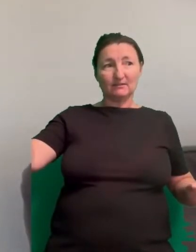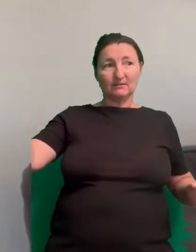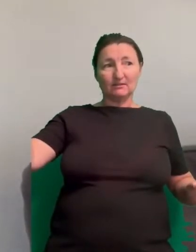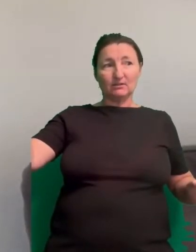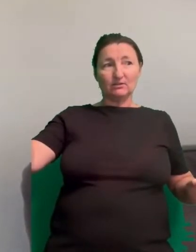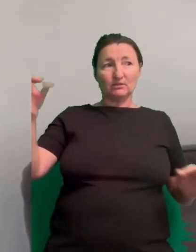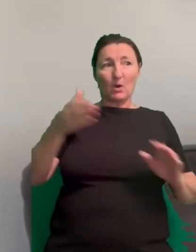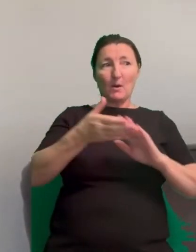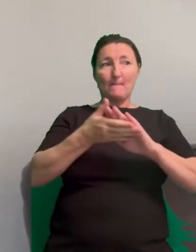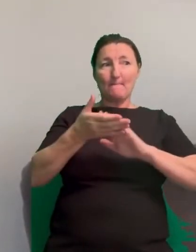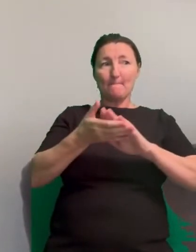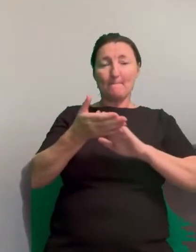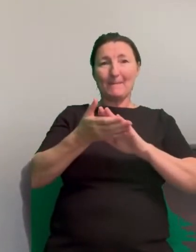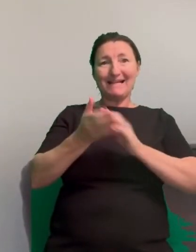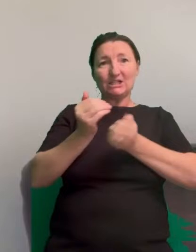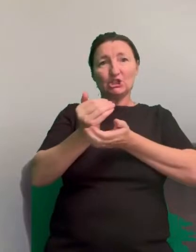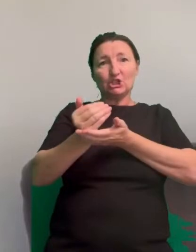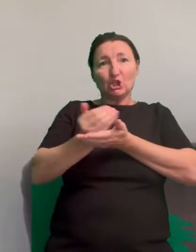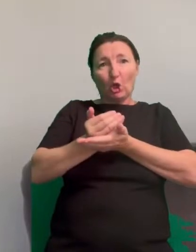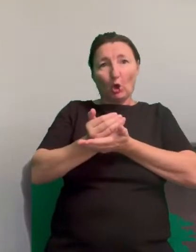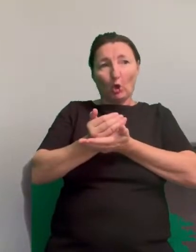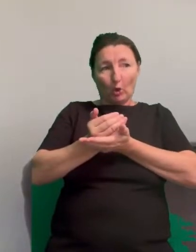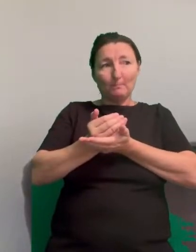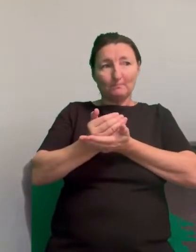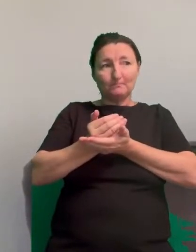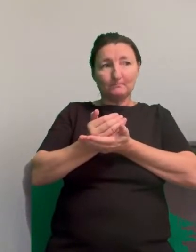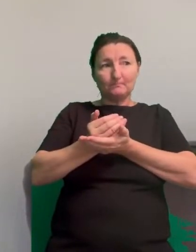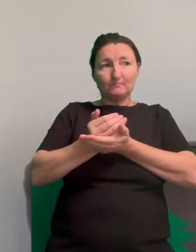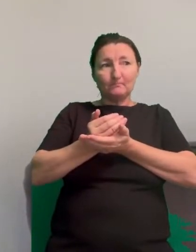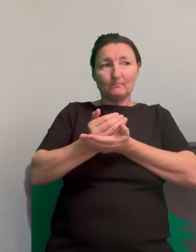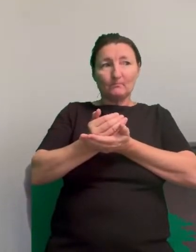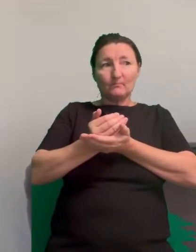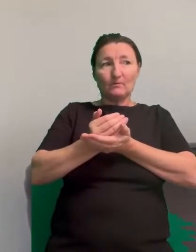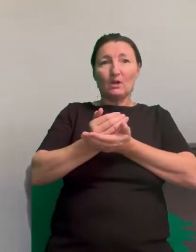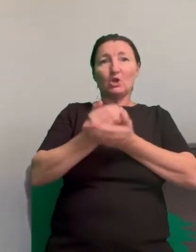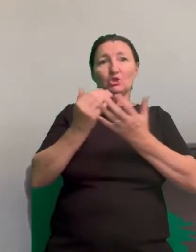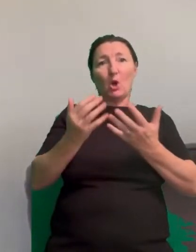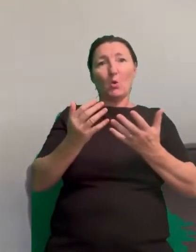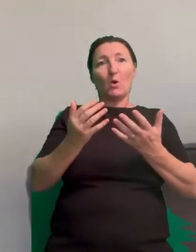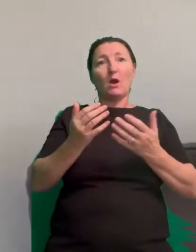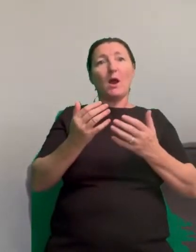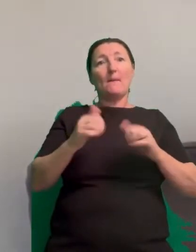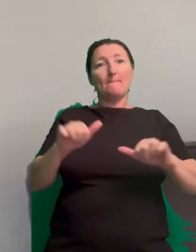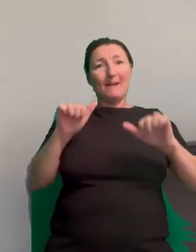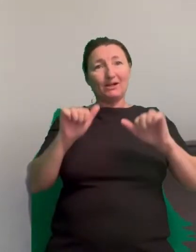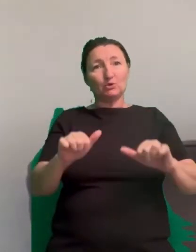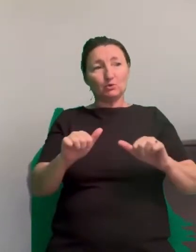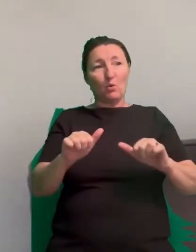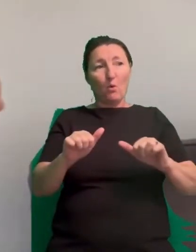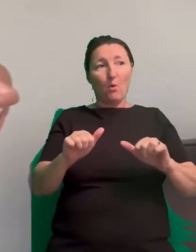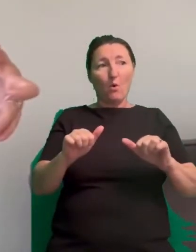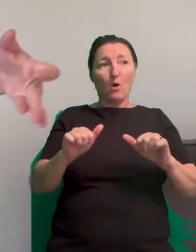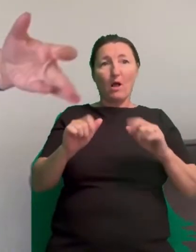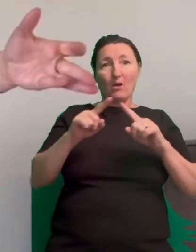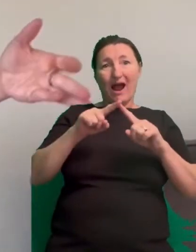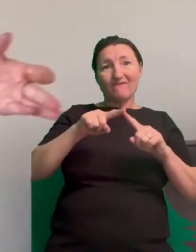it is secure. What you have to do is you have to make a